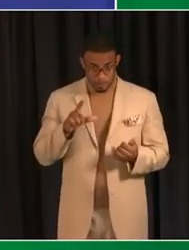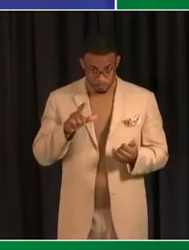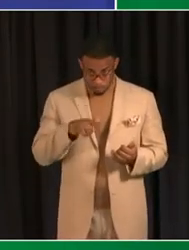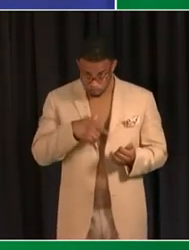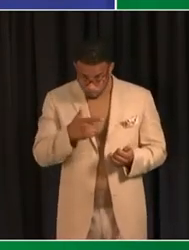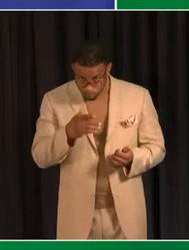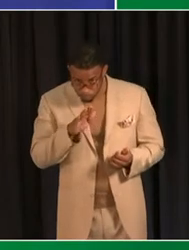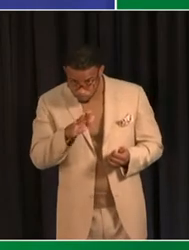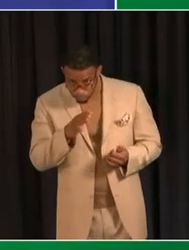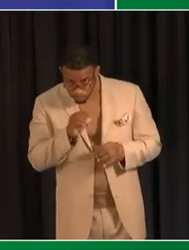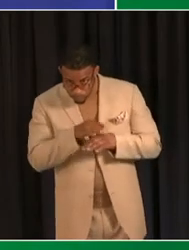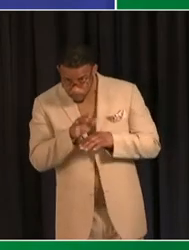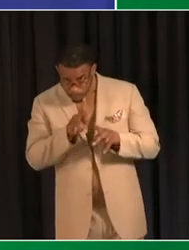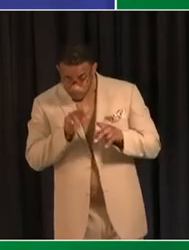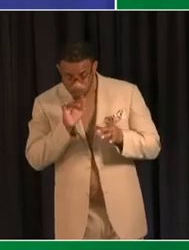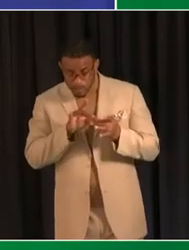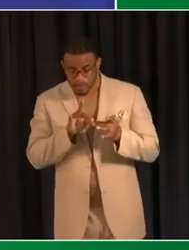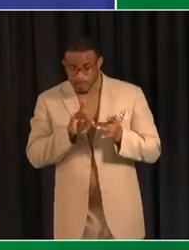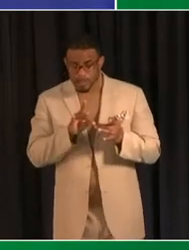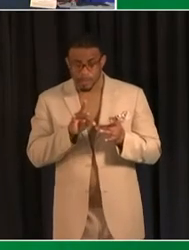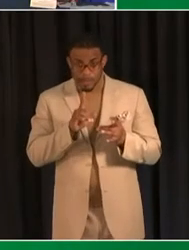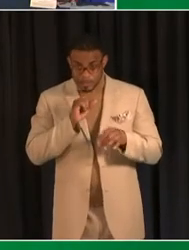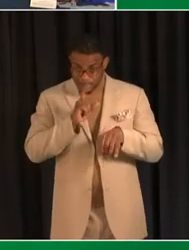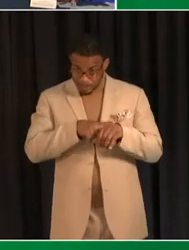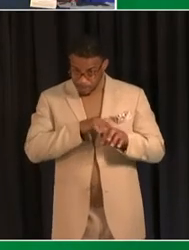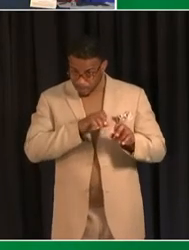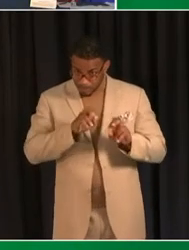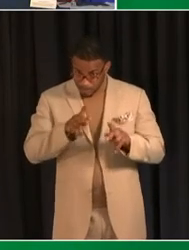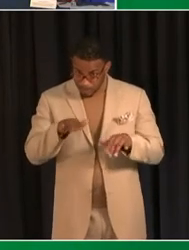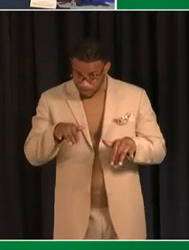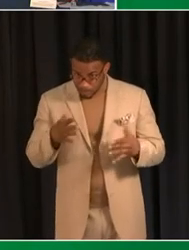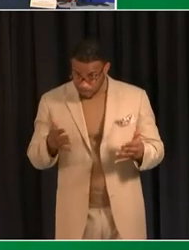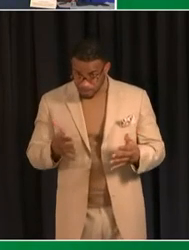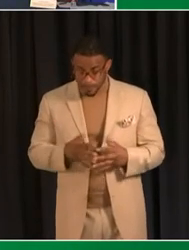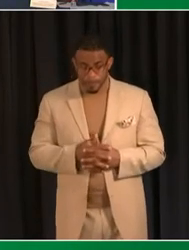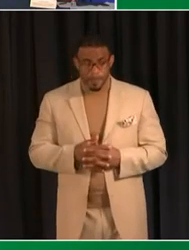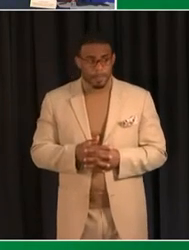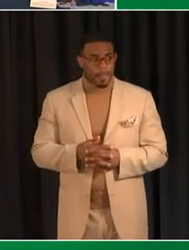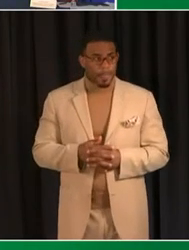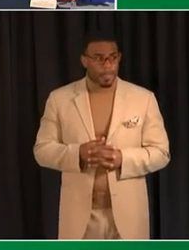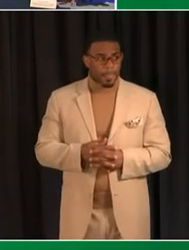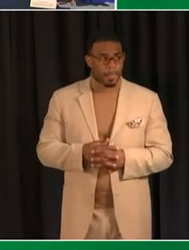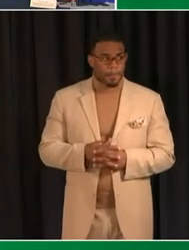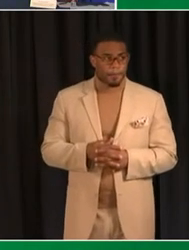Neil, what's your advice to folks who say, is it time to come back yet?